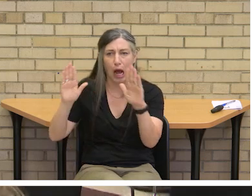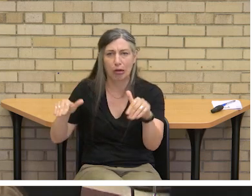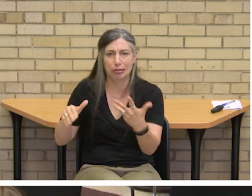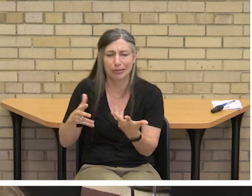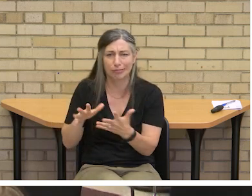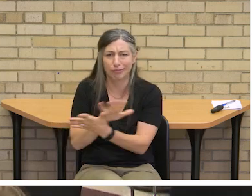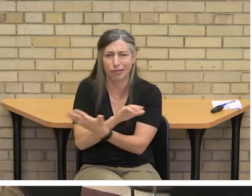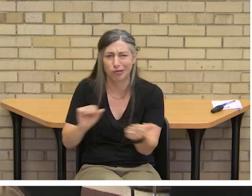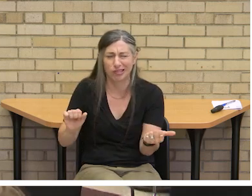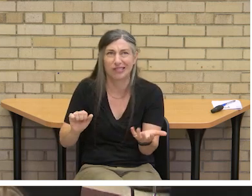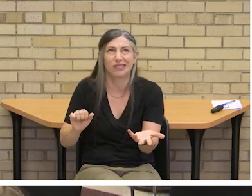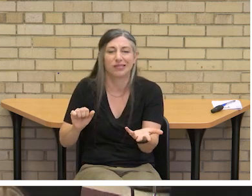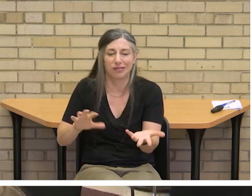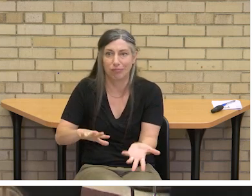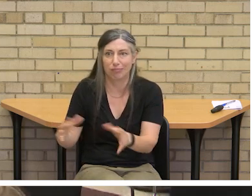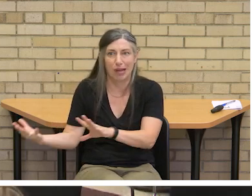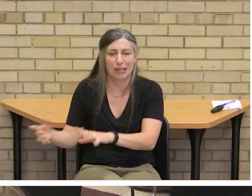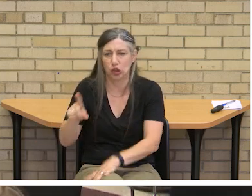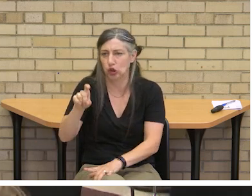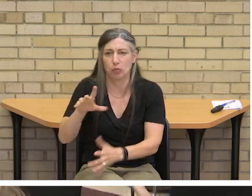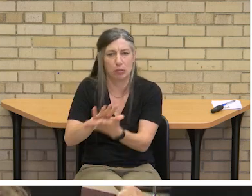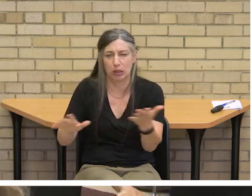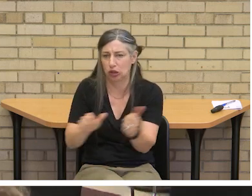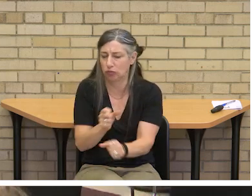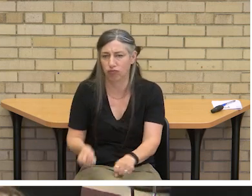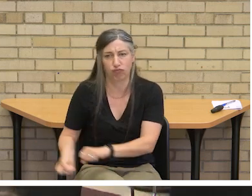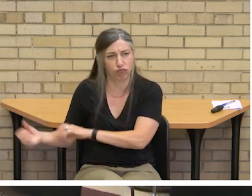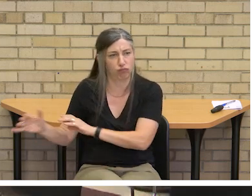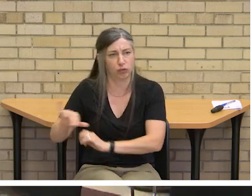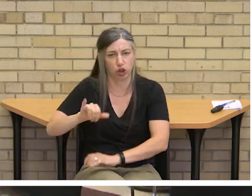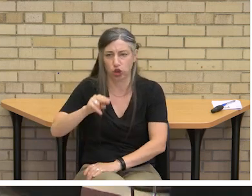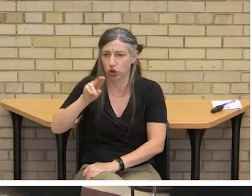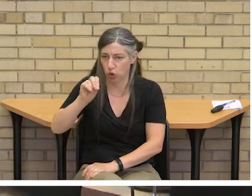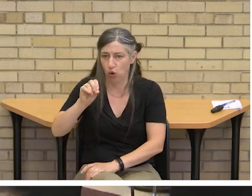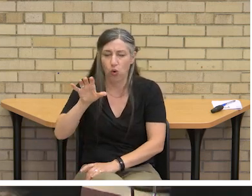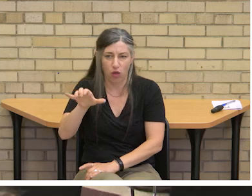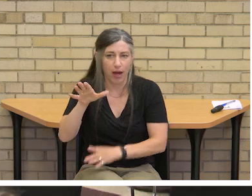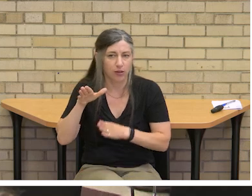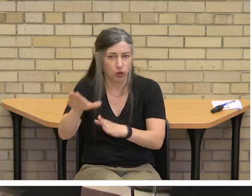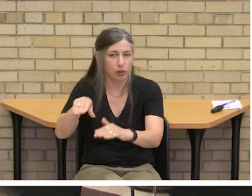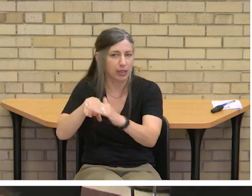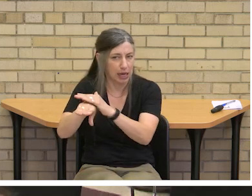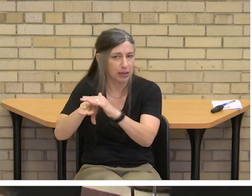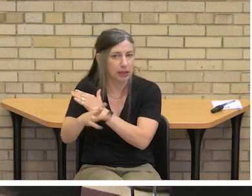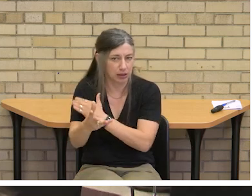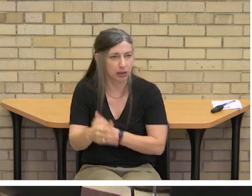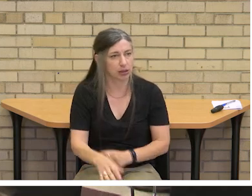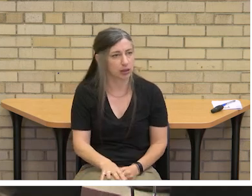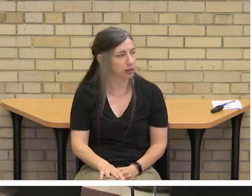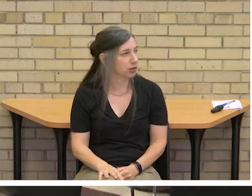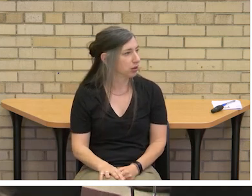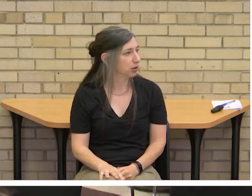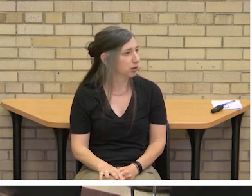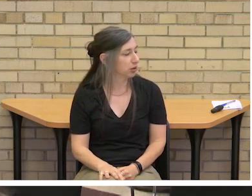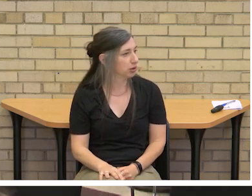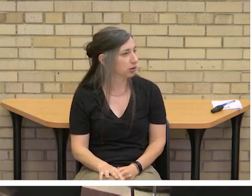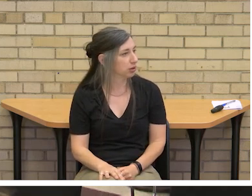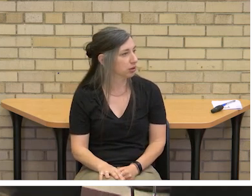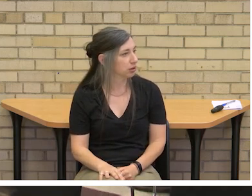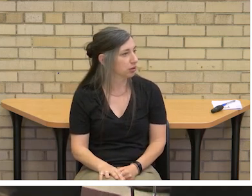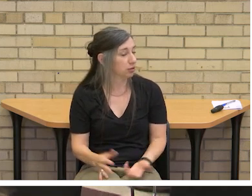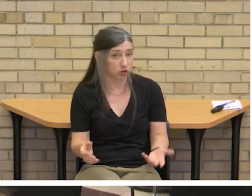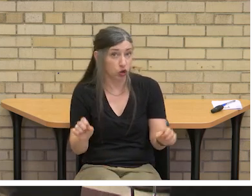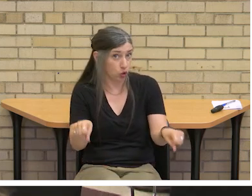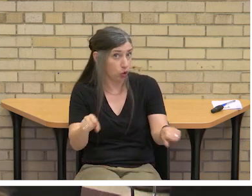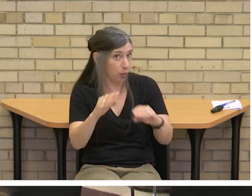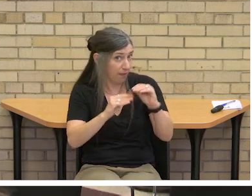that deserve to be demolished. Yeah, Juneau is the access to the. Could be. Yeah, could